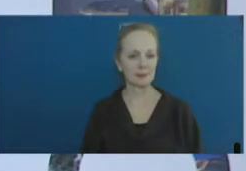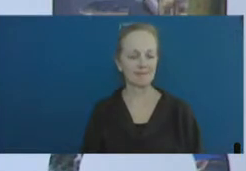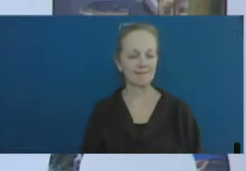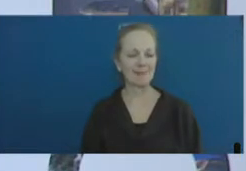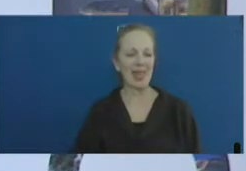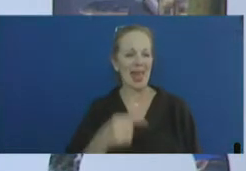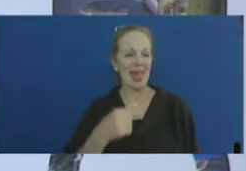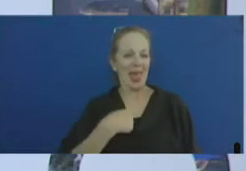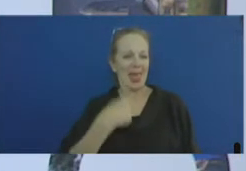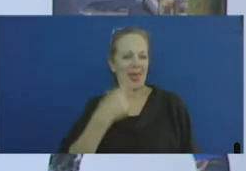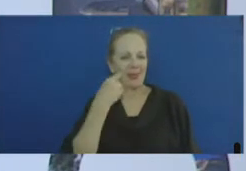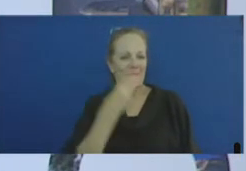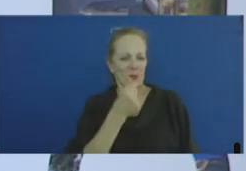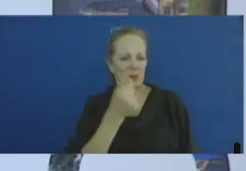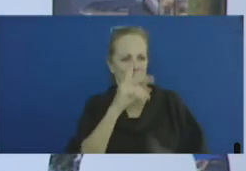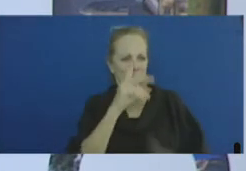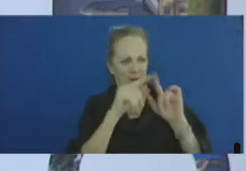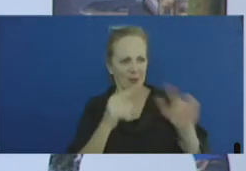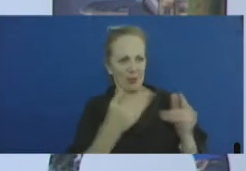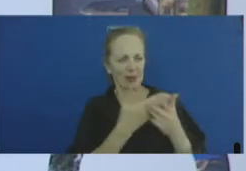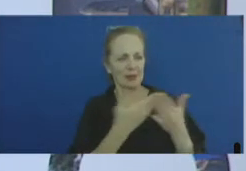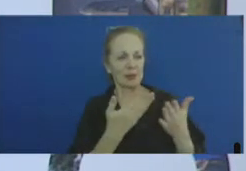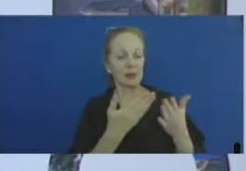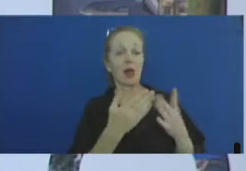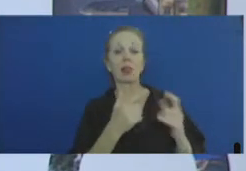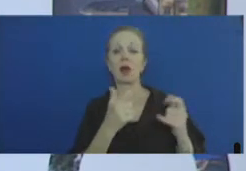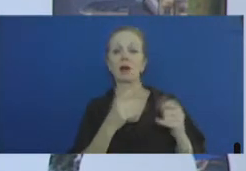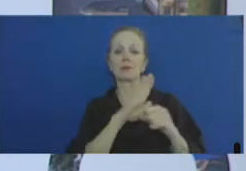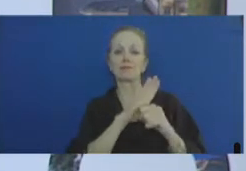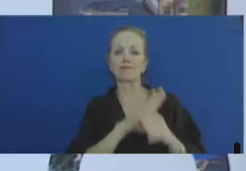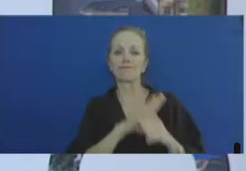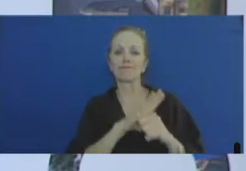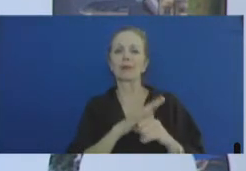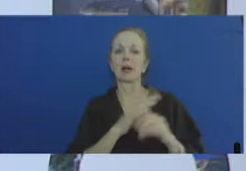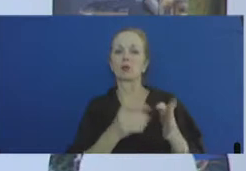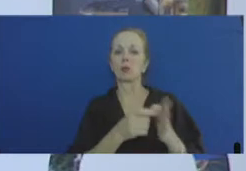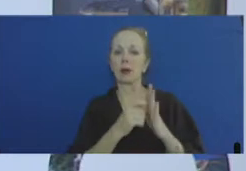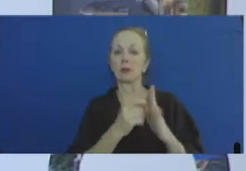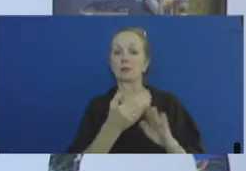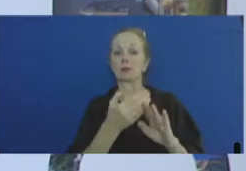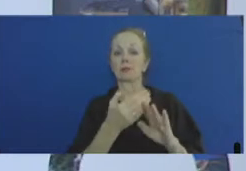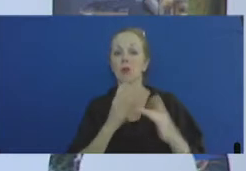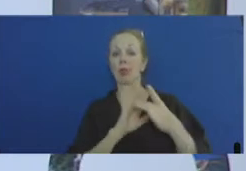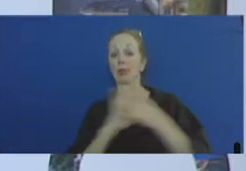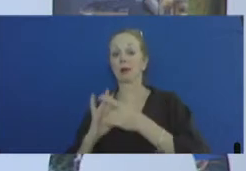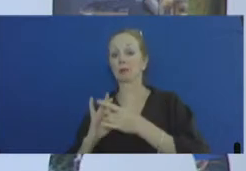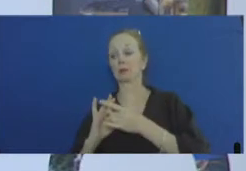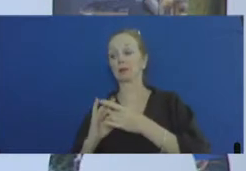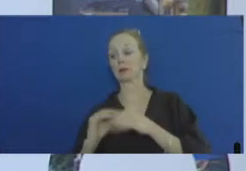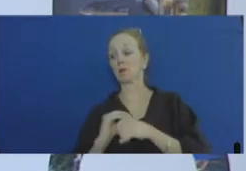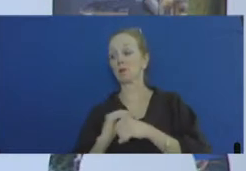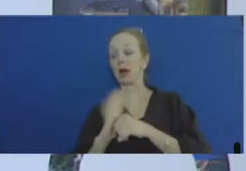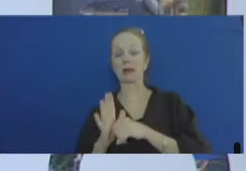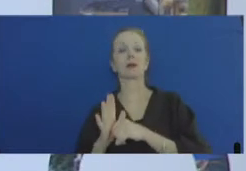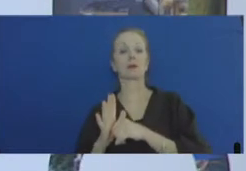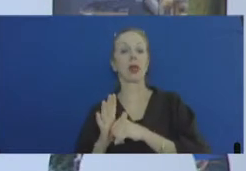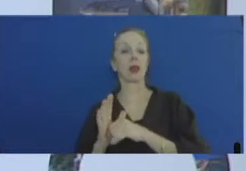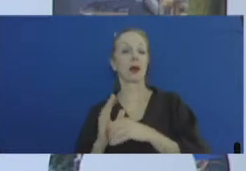I think there was a lot of pent-up demand from the pandemic. I think that there was a lot of interest